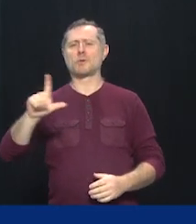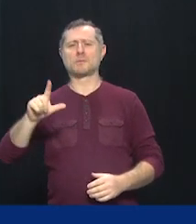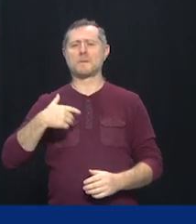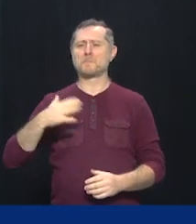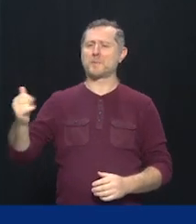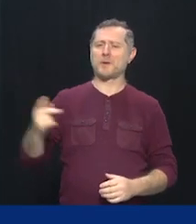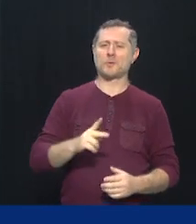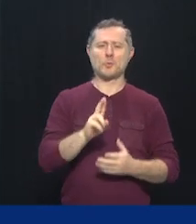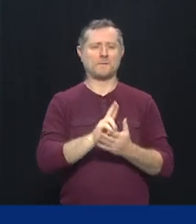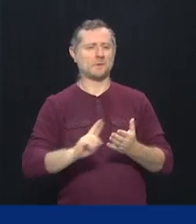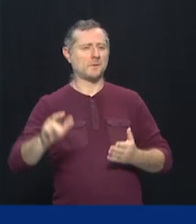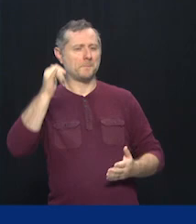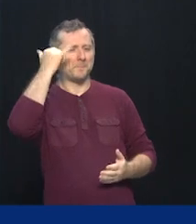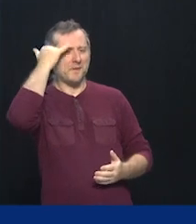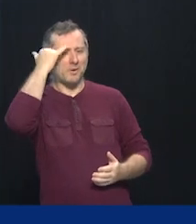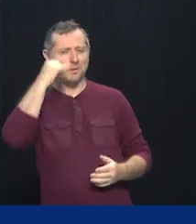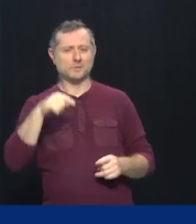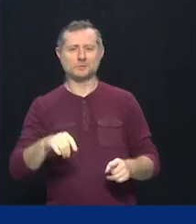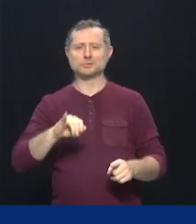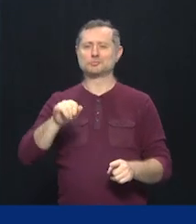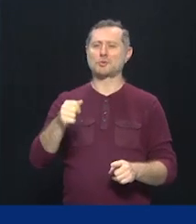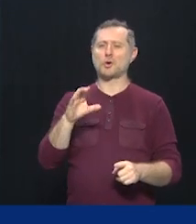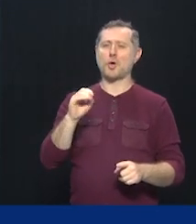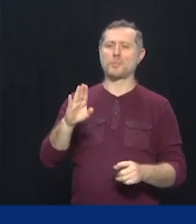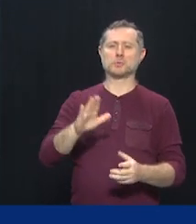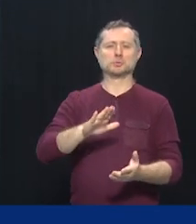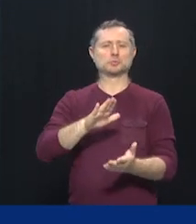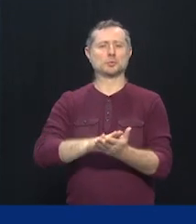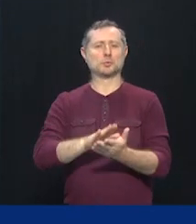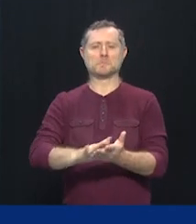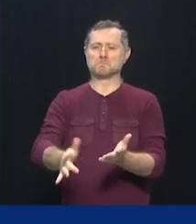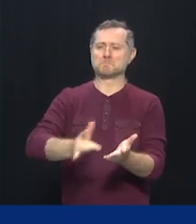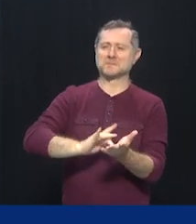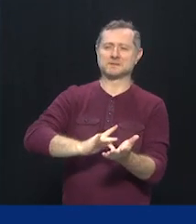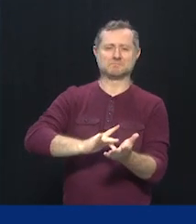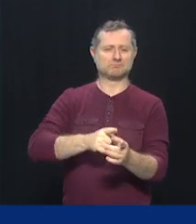School of Medicine and Biomedical Sciences.